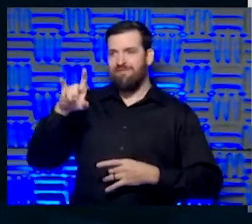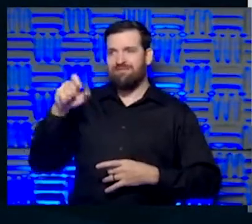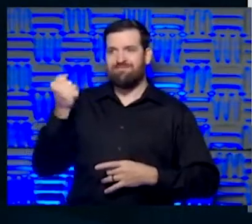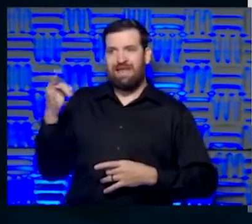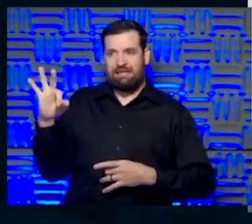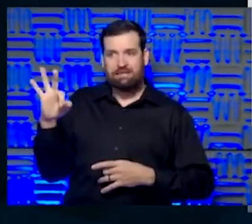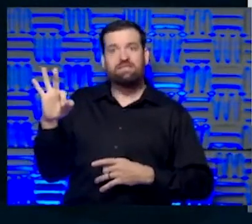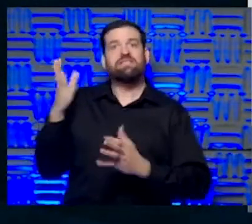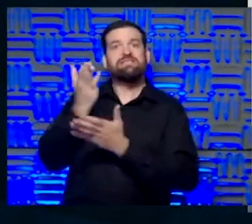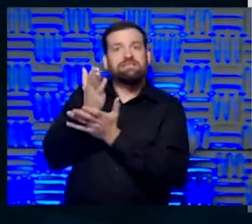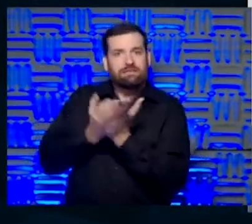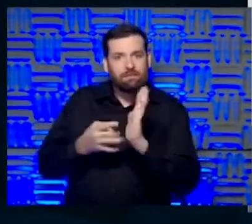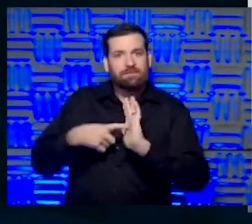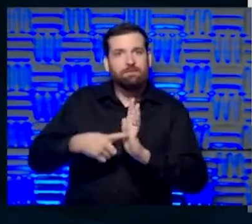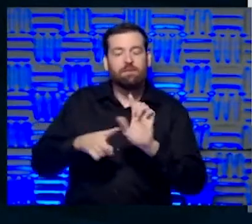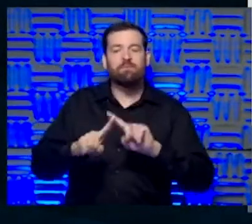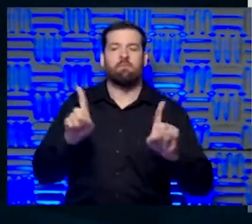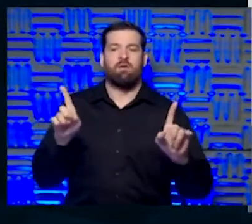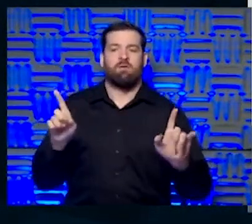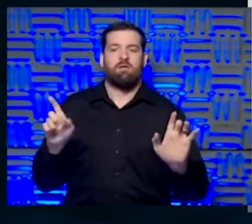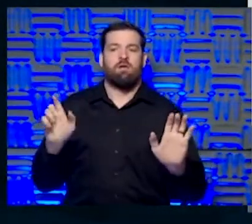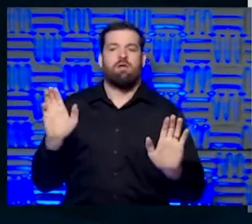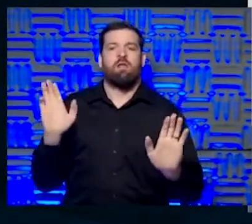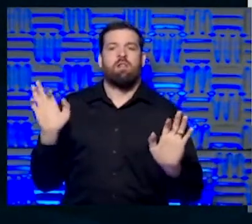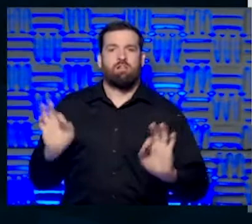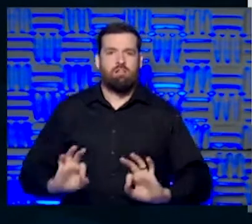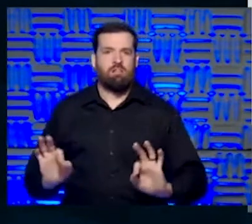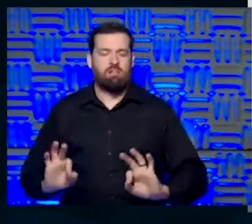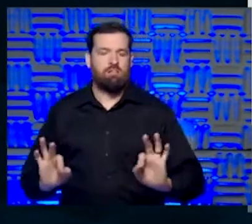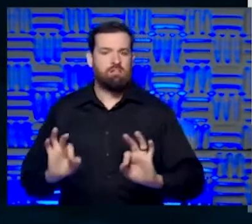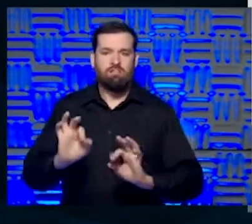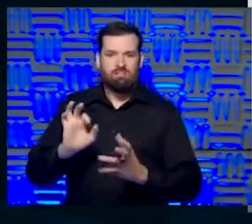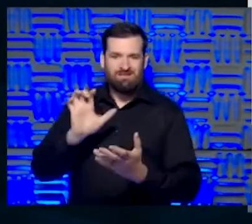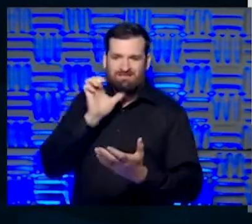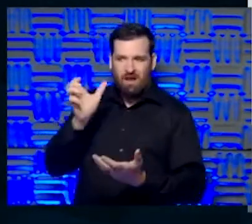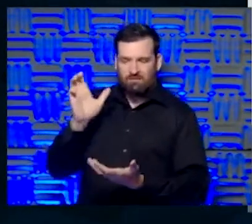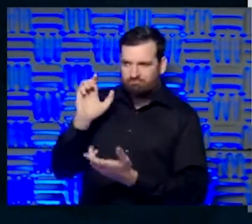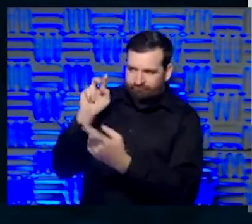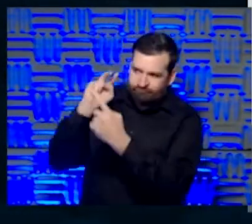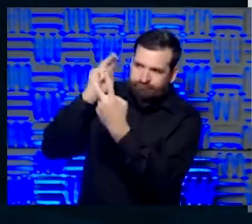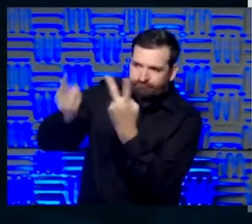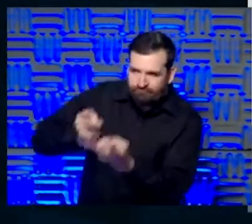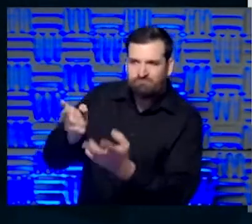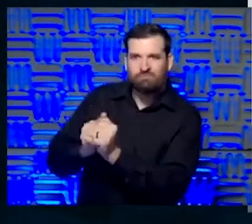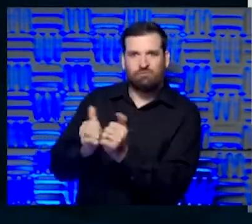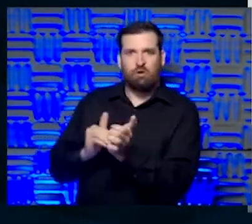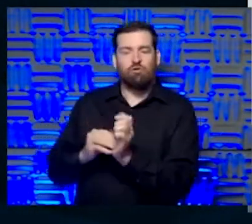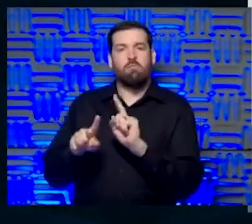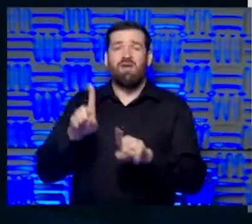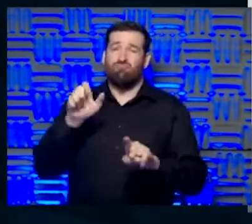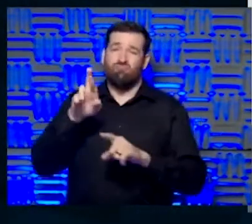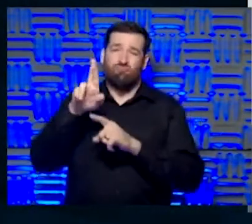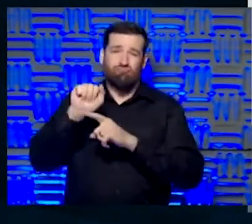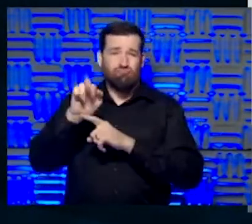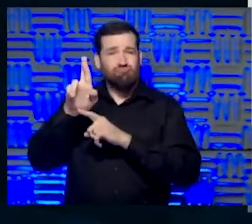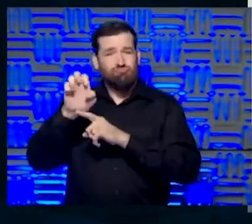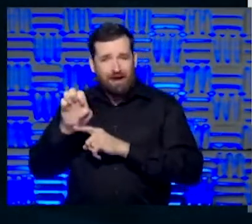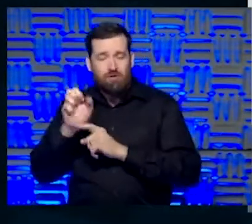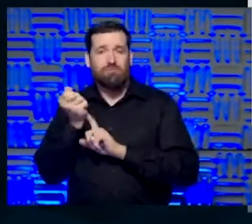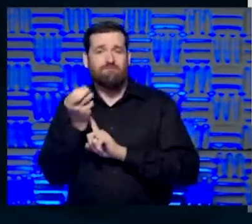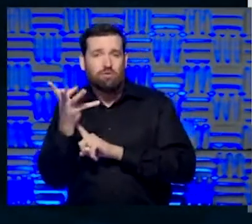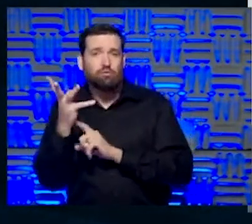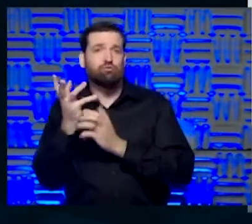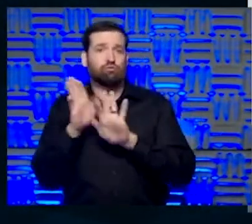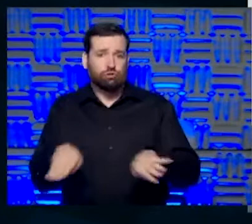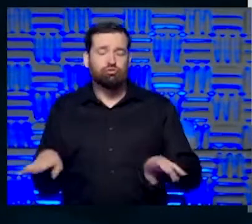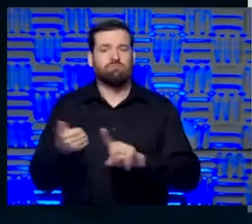may be very mild and so not really brought to medical attention. However, there are a rare or a few children who